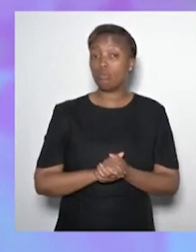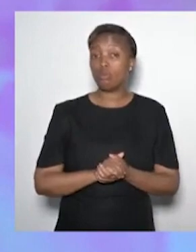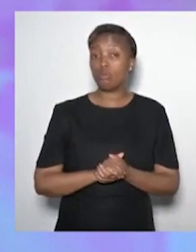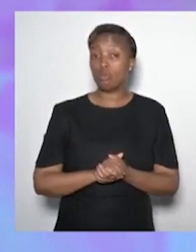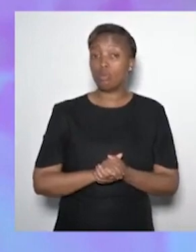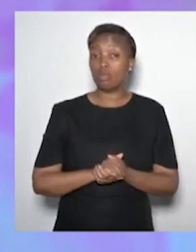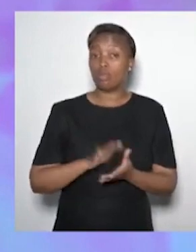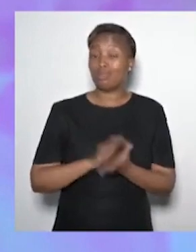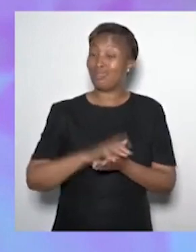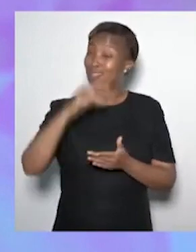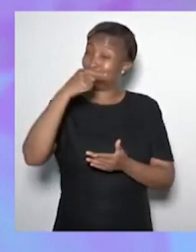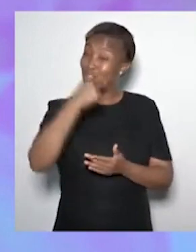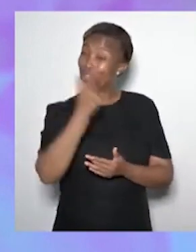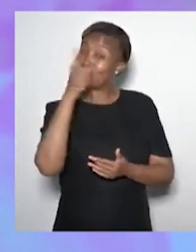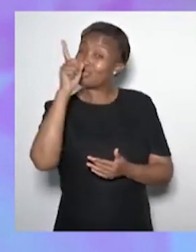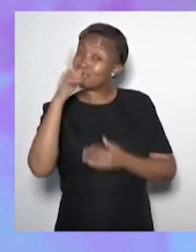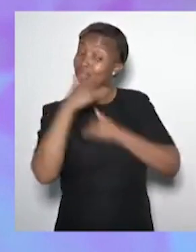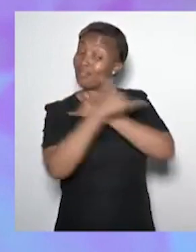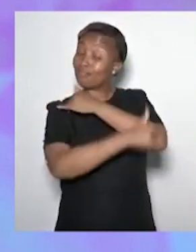and the G7,